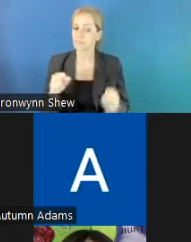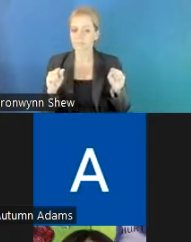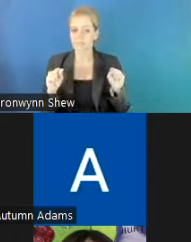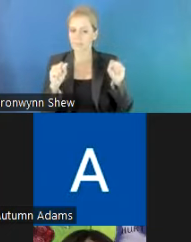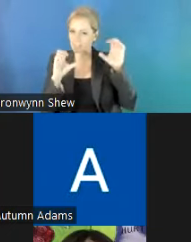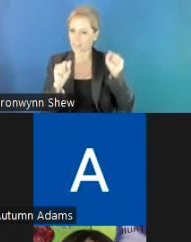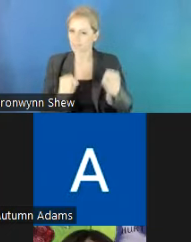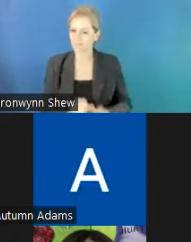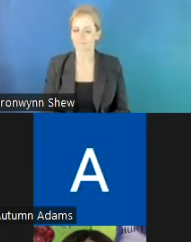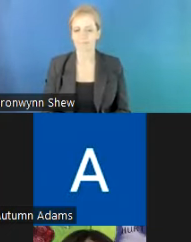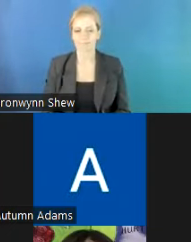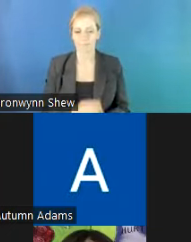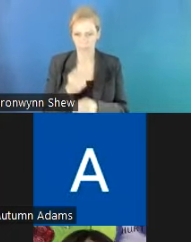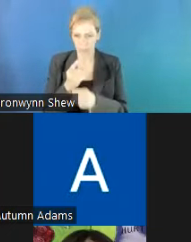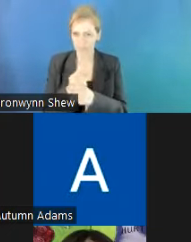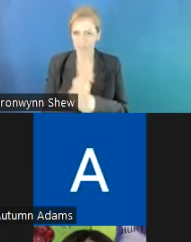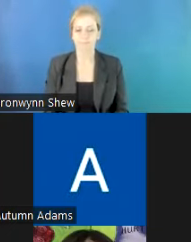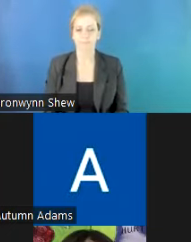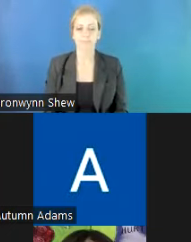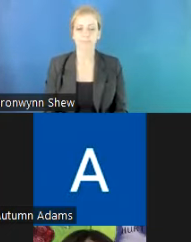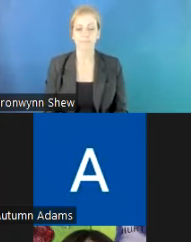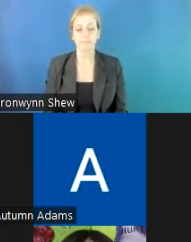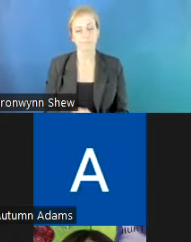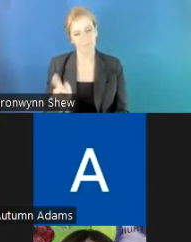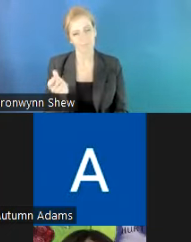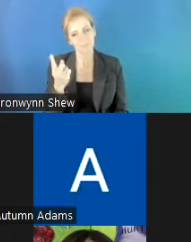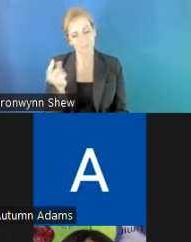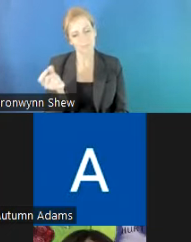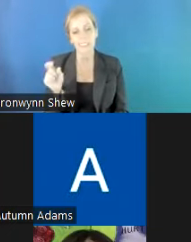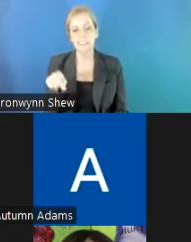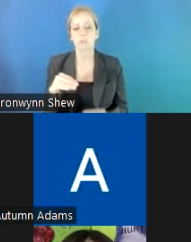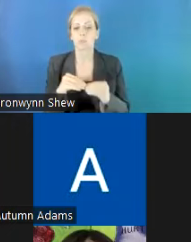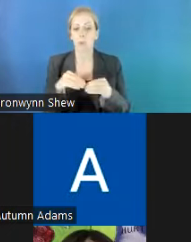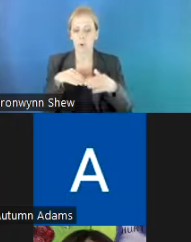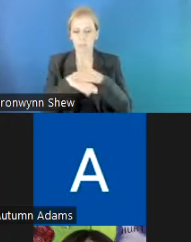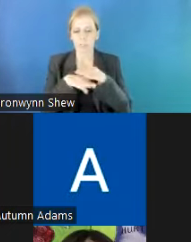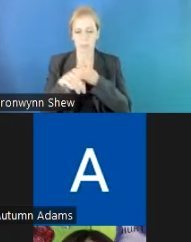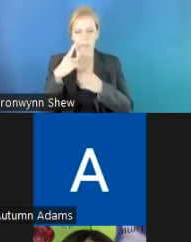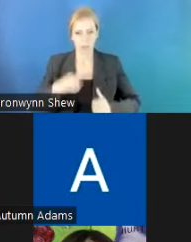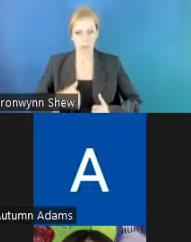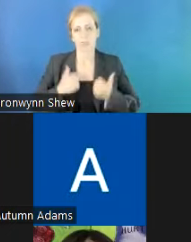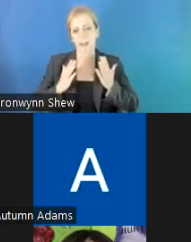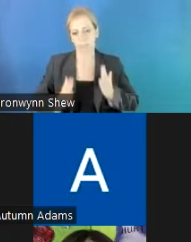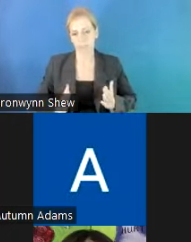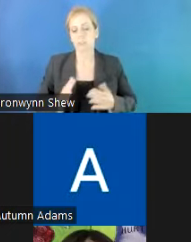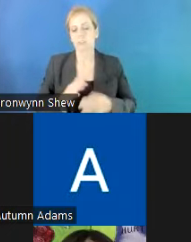This more accessibility is needed for survivors.